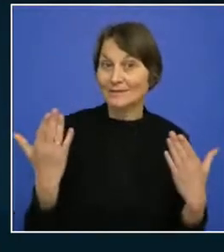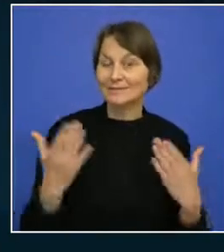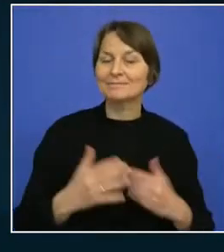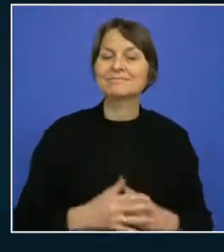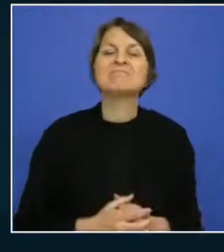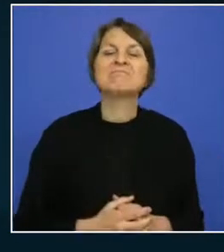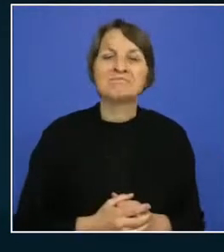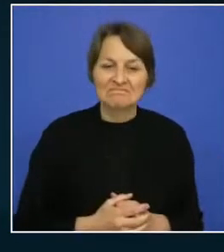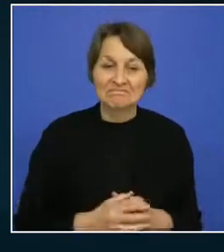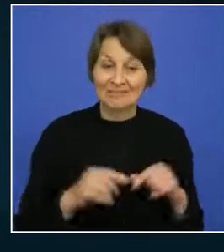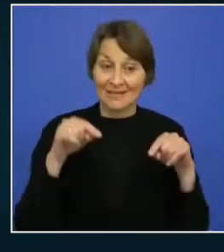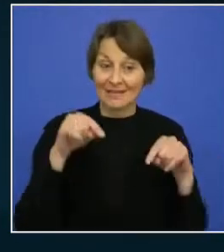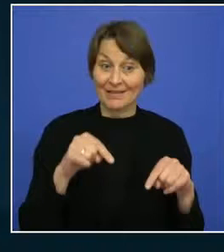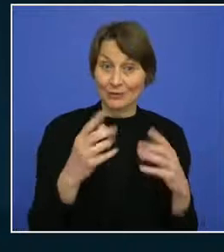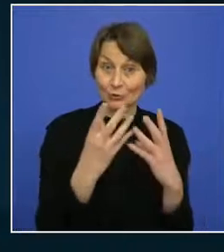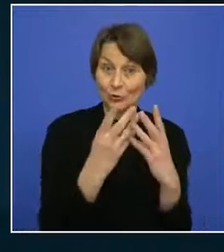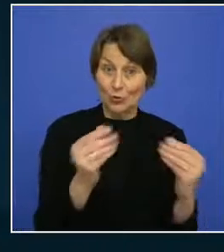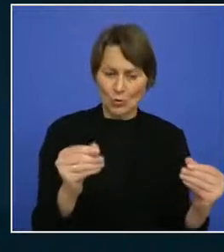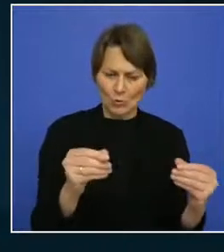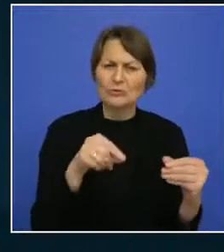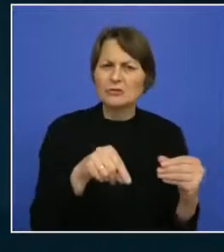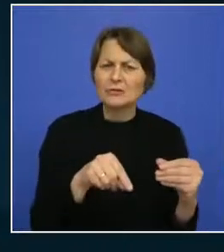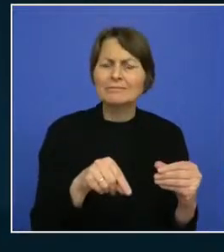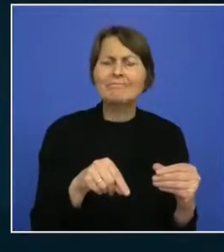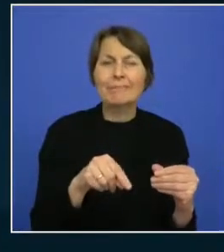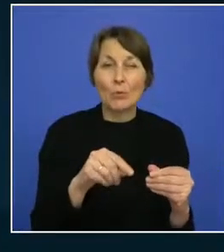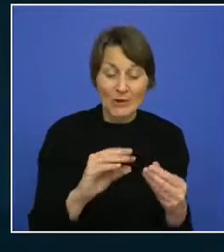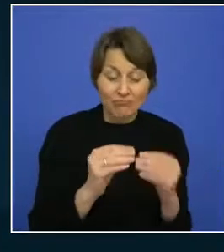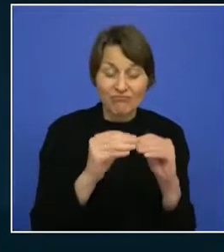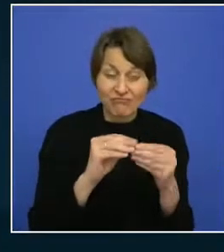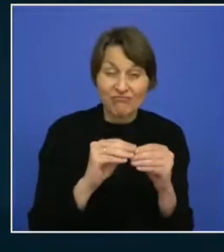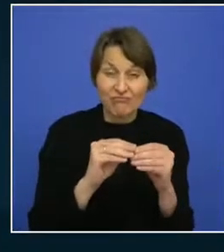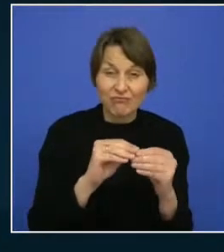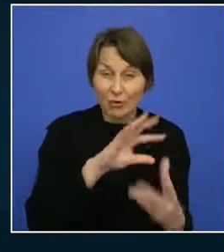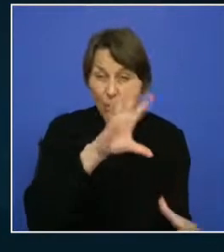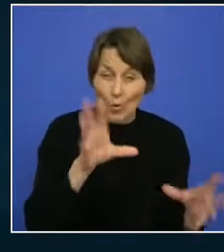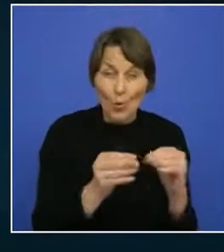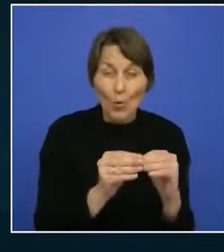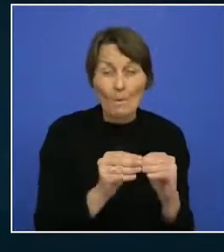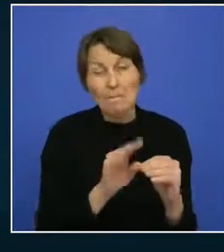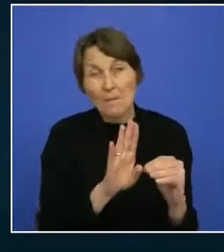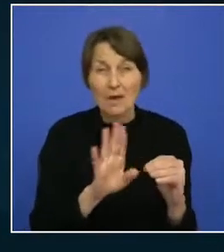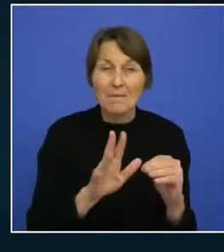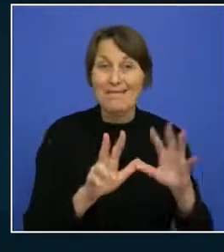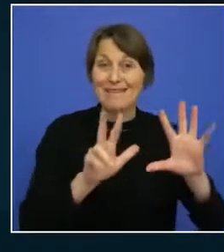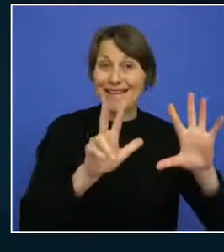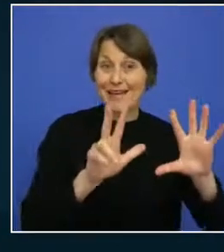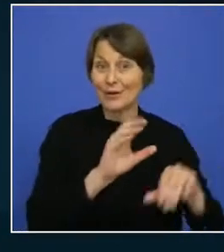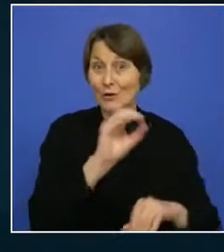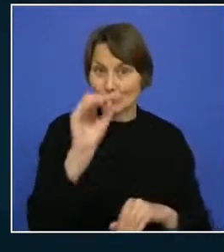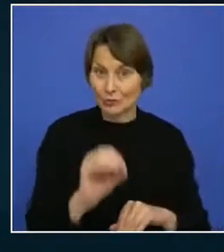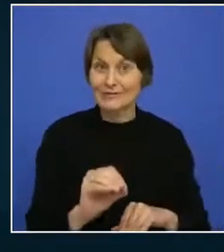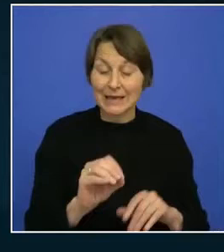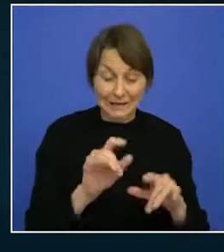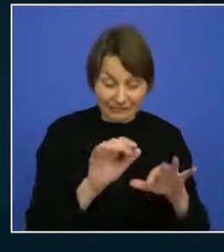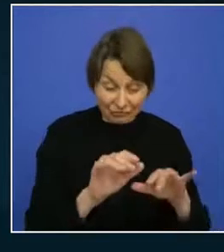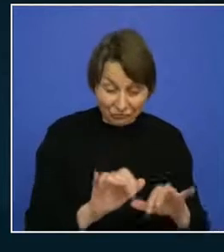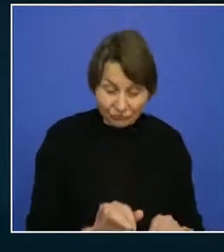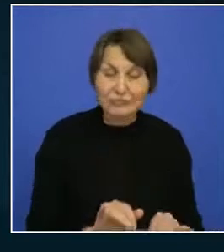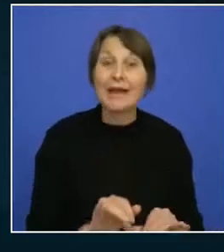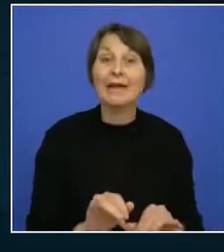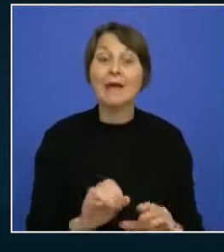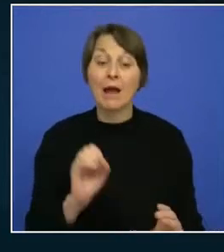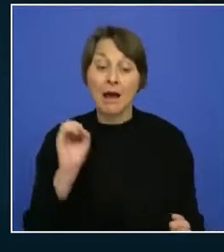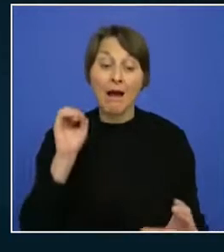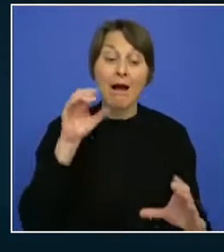80% of this solution and put it on GitHub? Because we kept drawing the same architectures, and that's